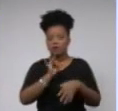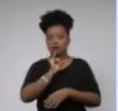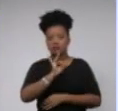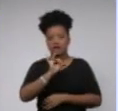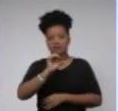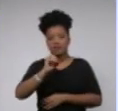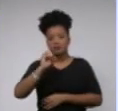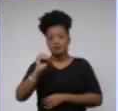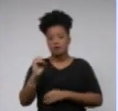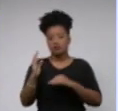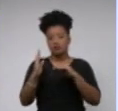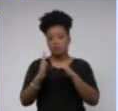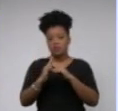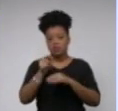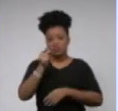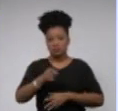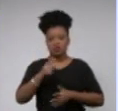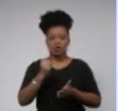10.52% and Ecuador with